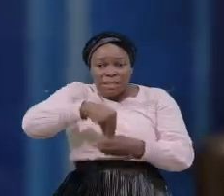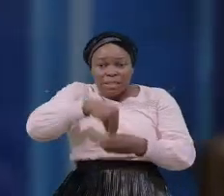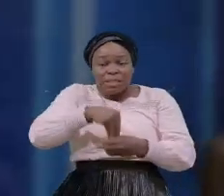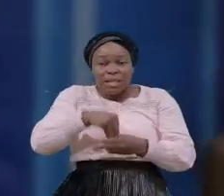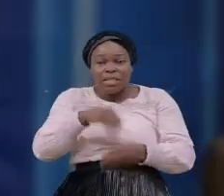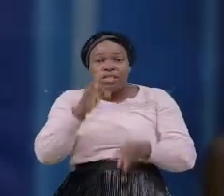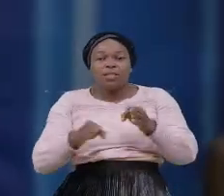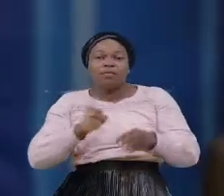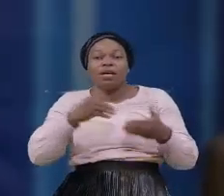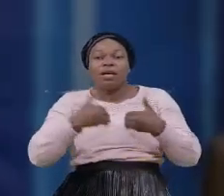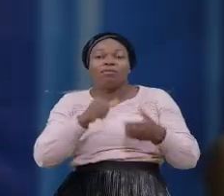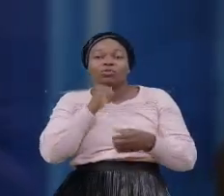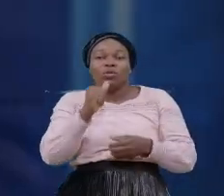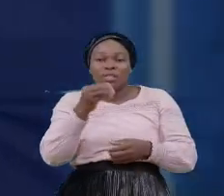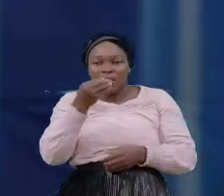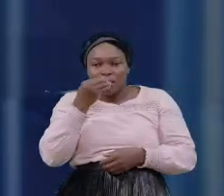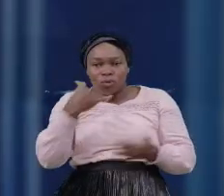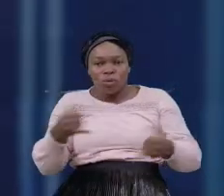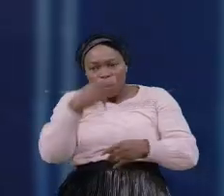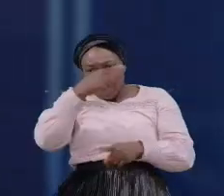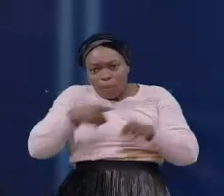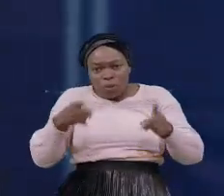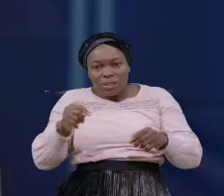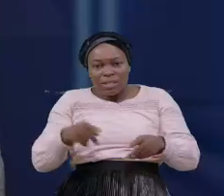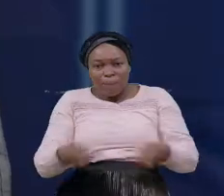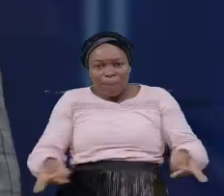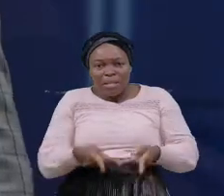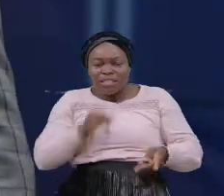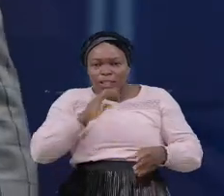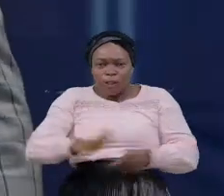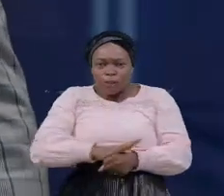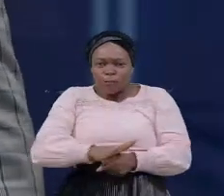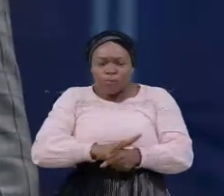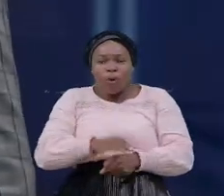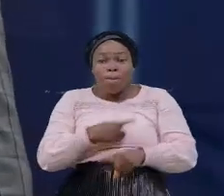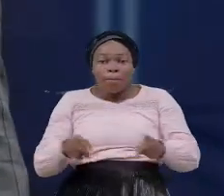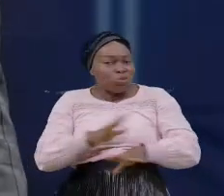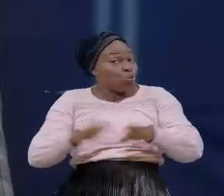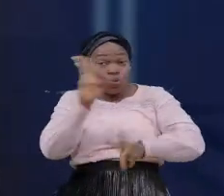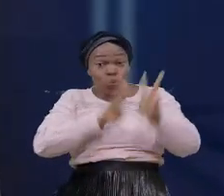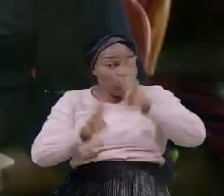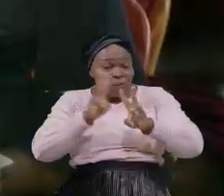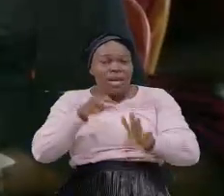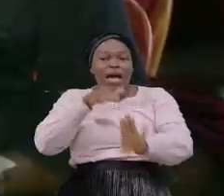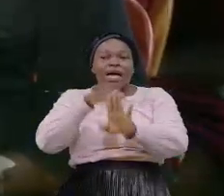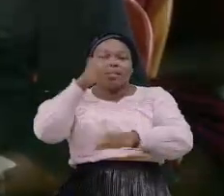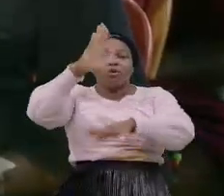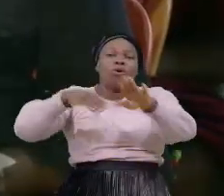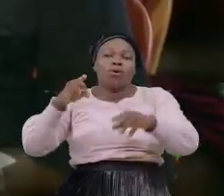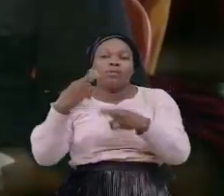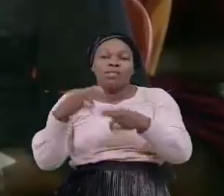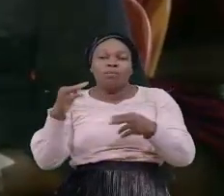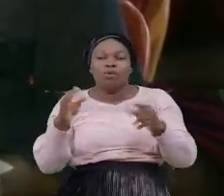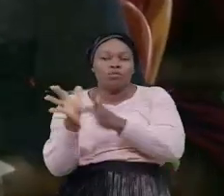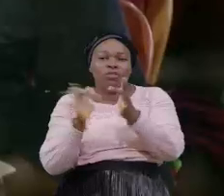full. What? Don't worry, at the mention of the name of Jesus tonight, that thing will vanish away. I